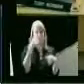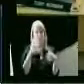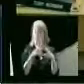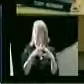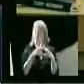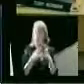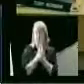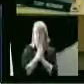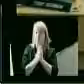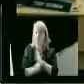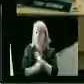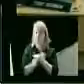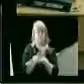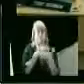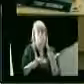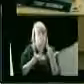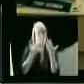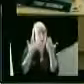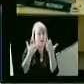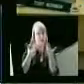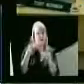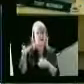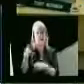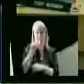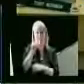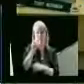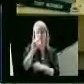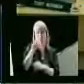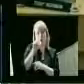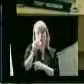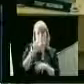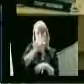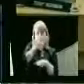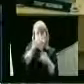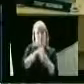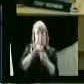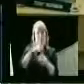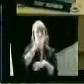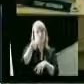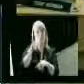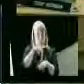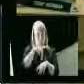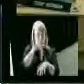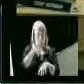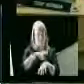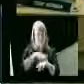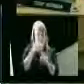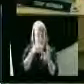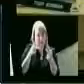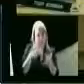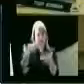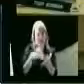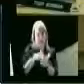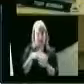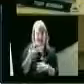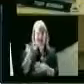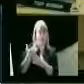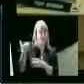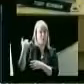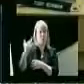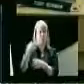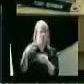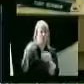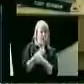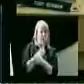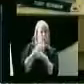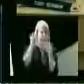recommended him to be placed back in his normal position. Which he was a math teacher at